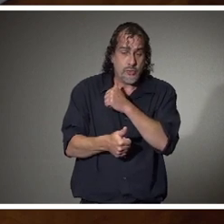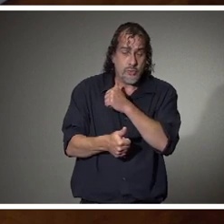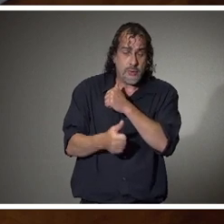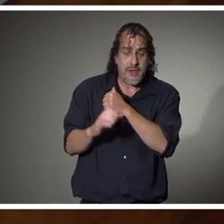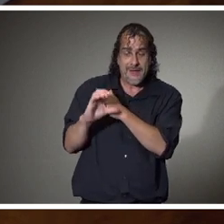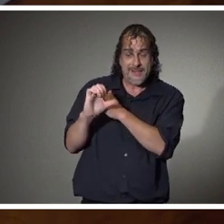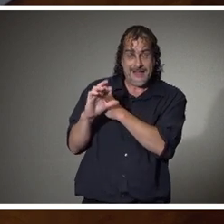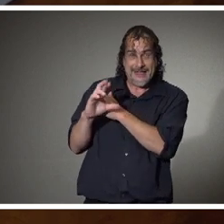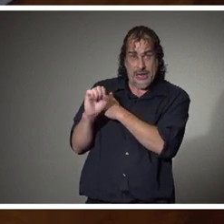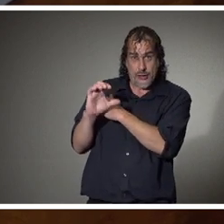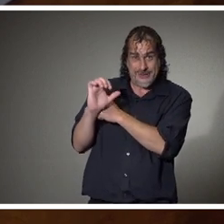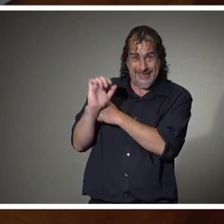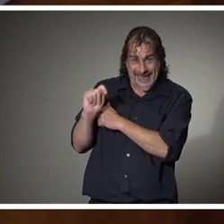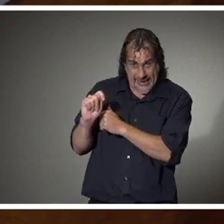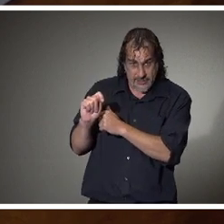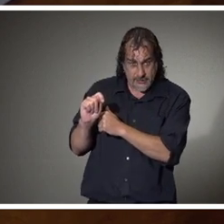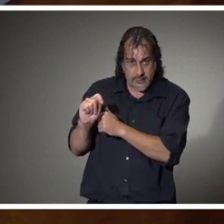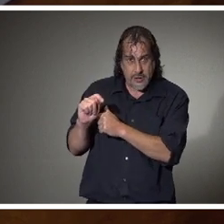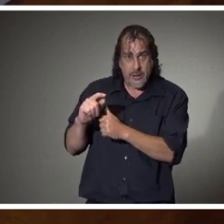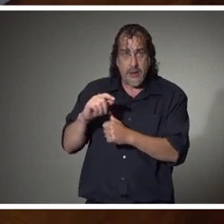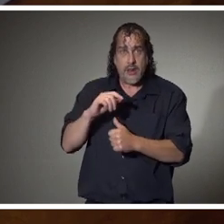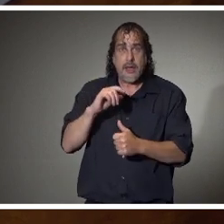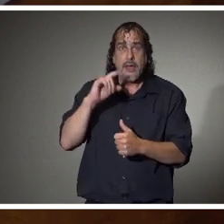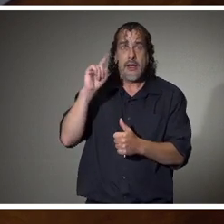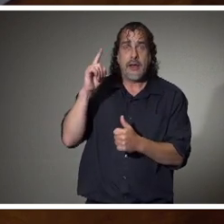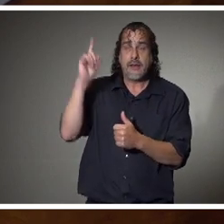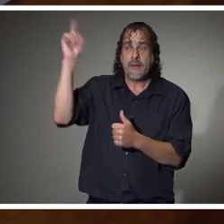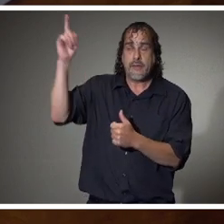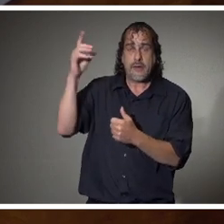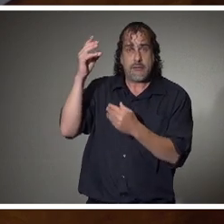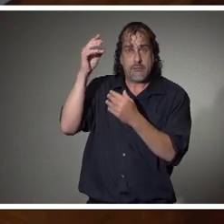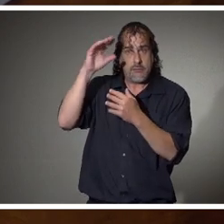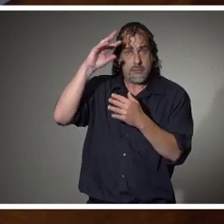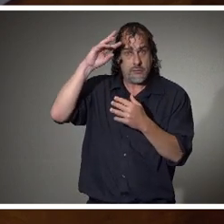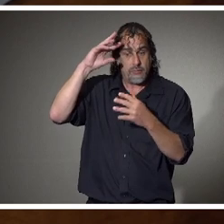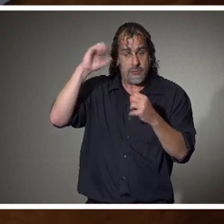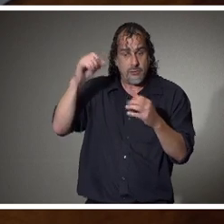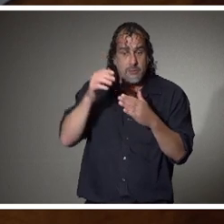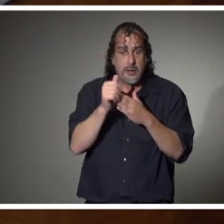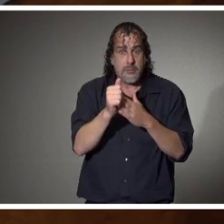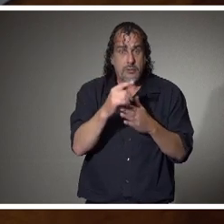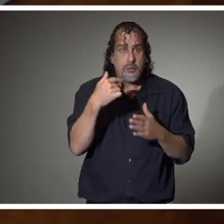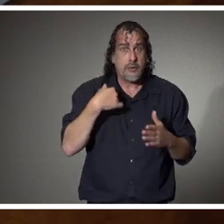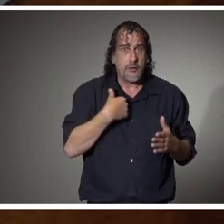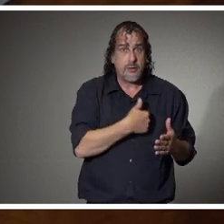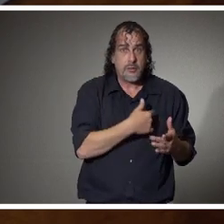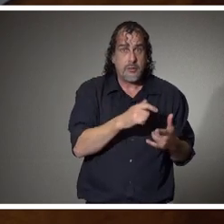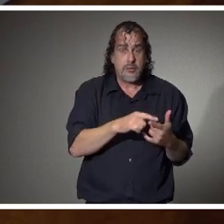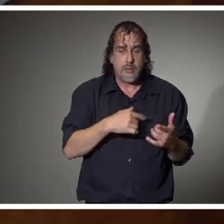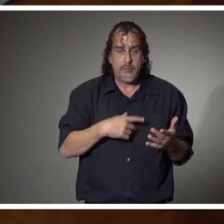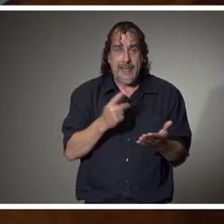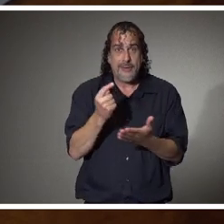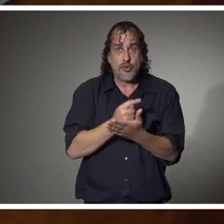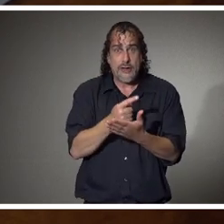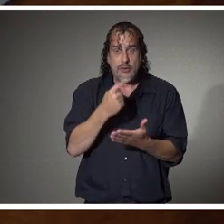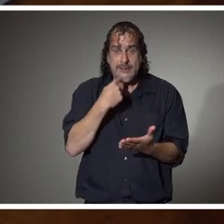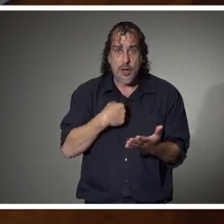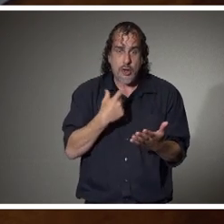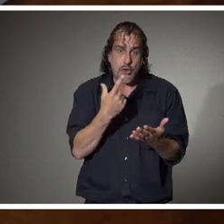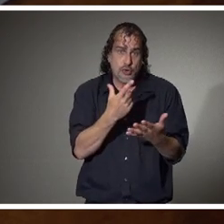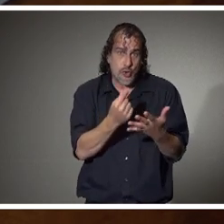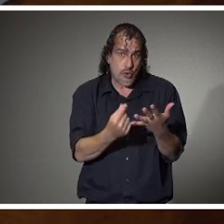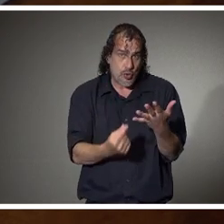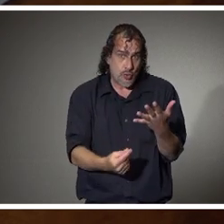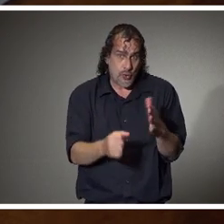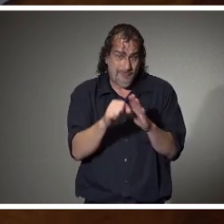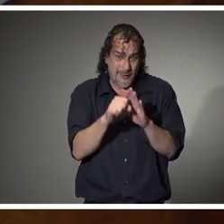CARES Act and not only under the guidance that has been provided to the states by the Department of Treasury, which is